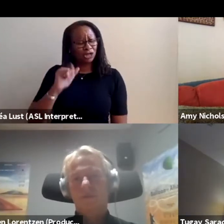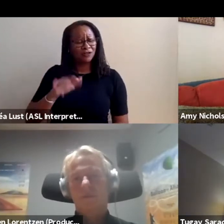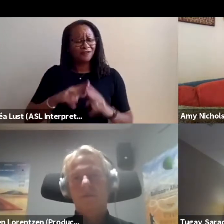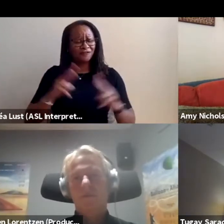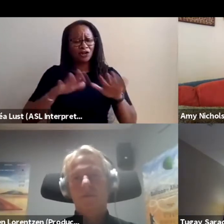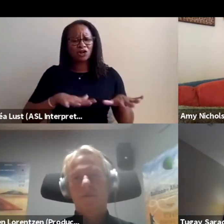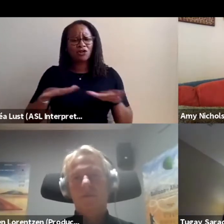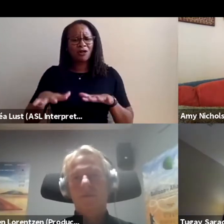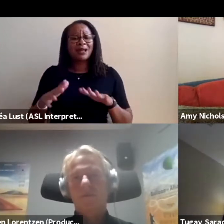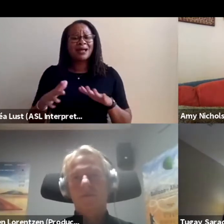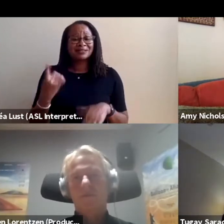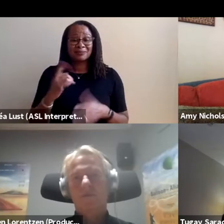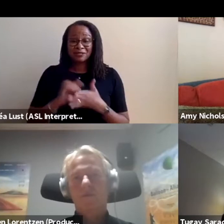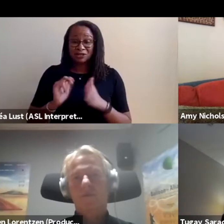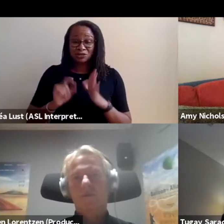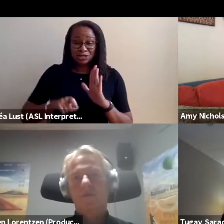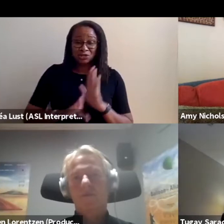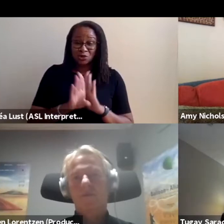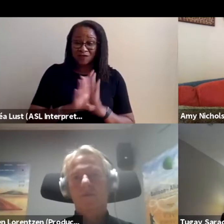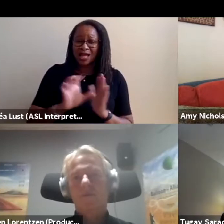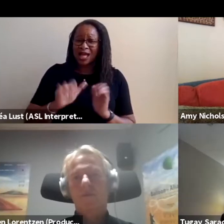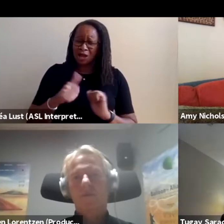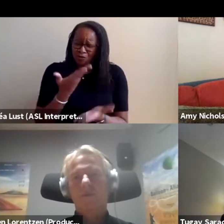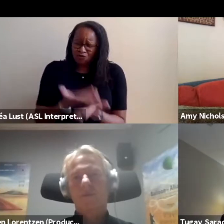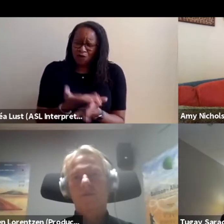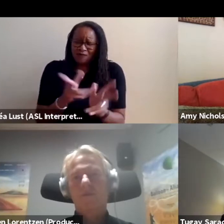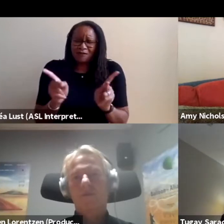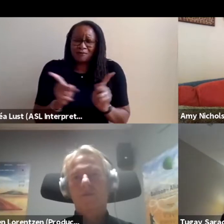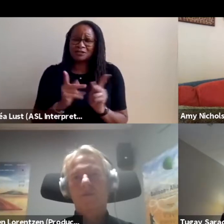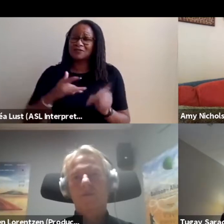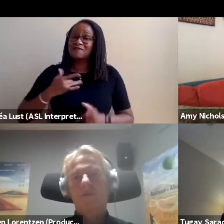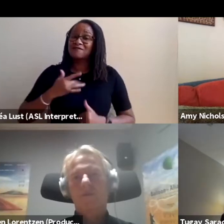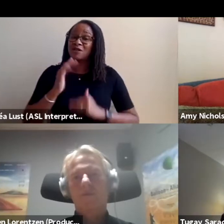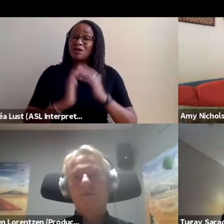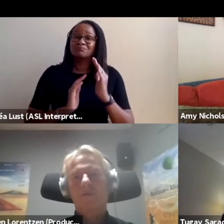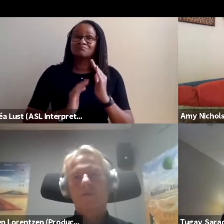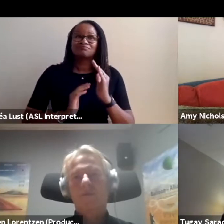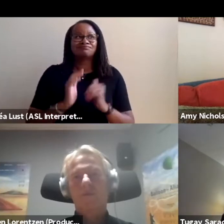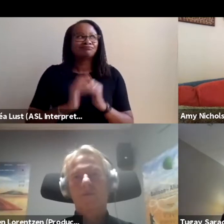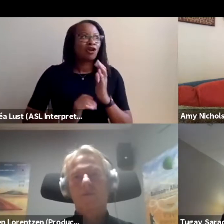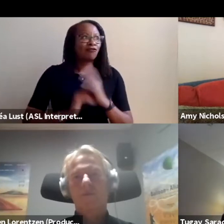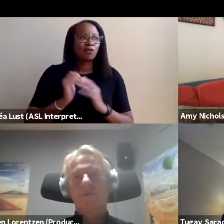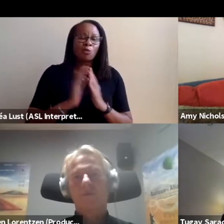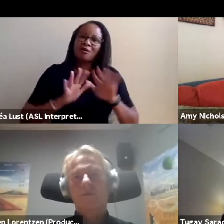or learn? How do you get to that place of calmness to be able to do that scene?